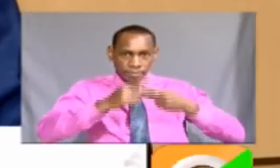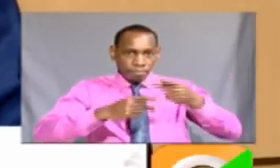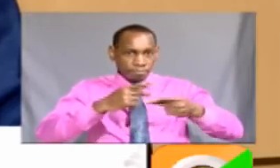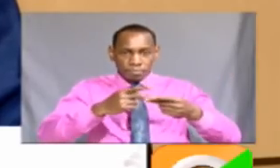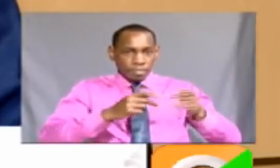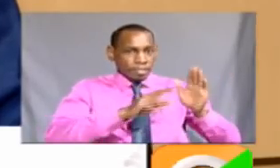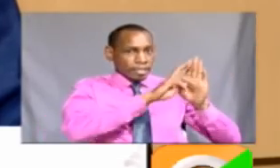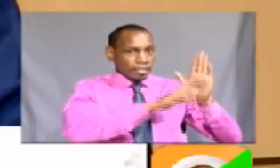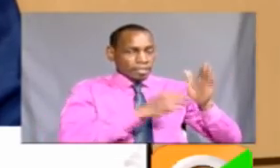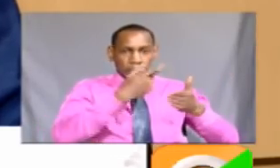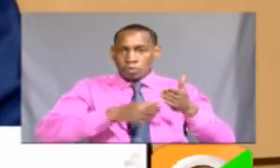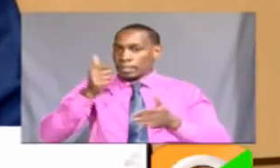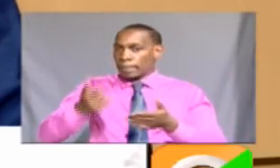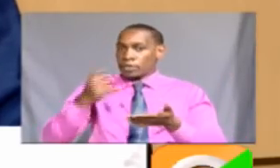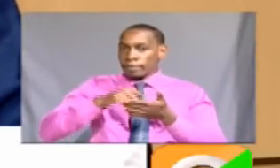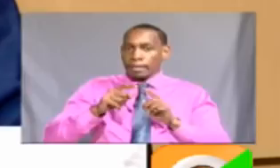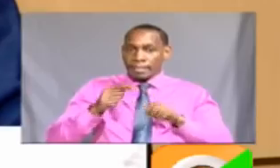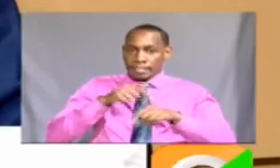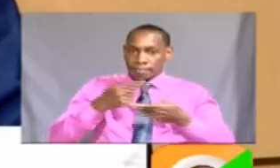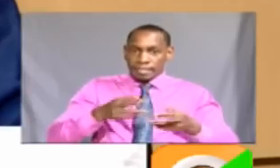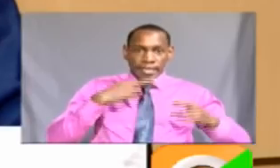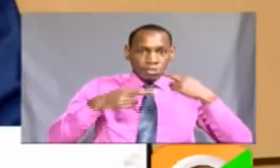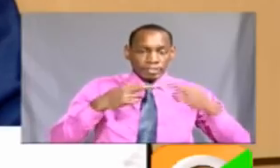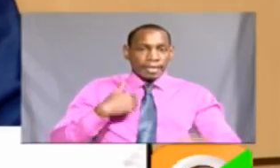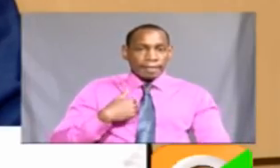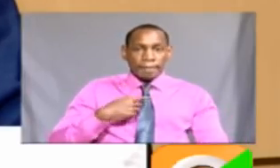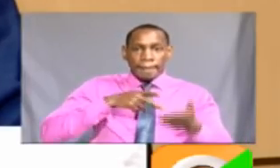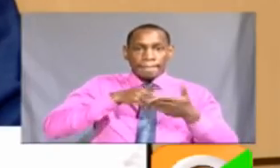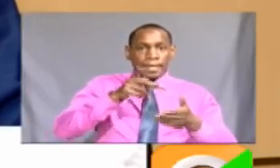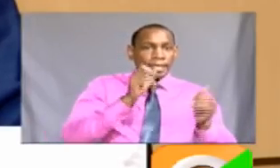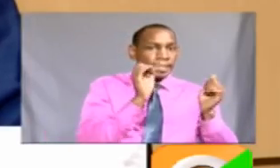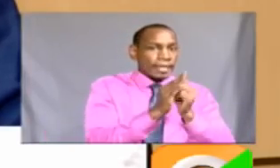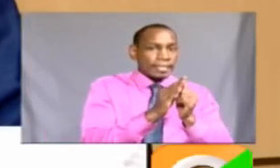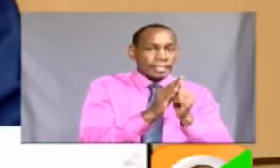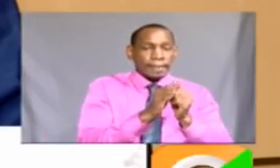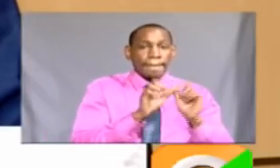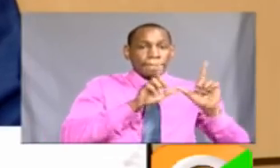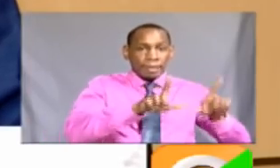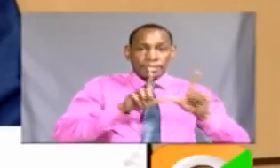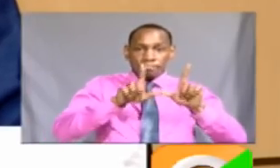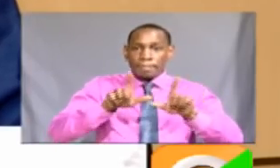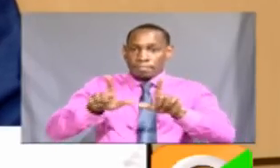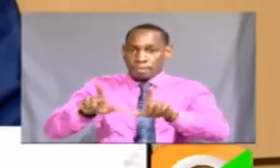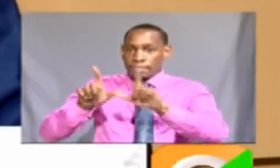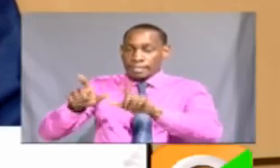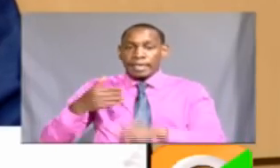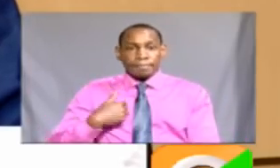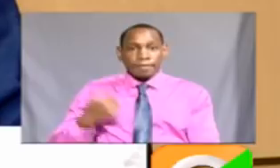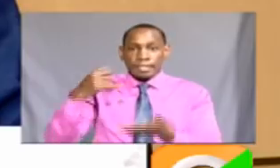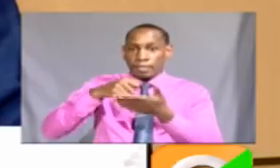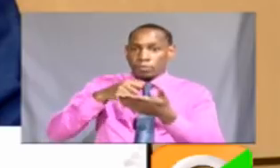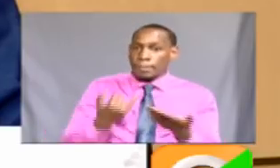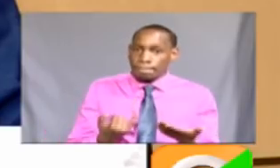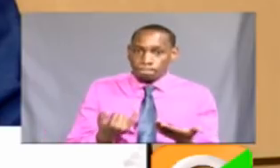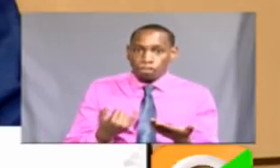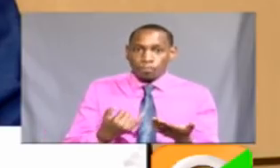cost. But right now, if you operate a restaurant, you have to pay about 13 permits. And that inclusive